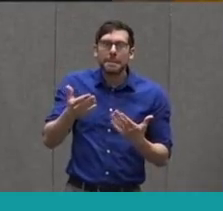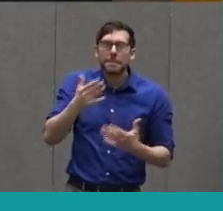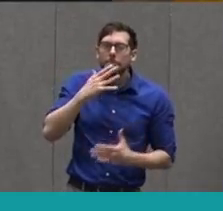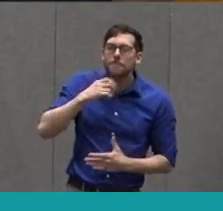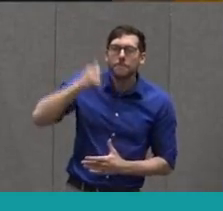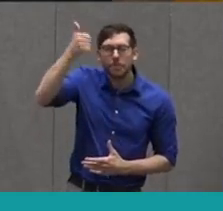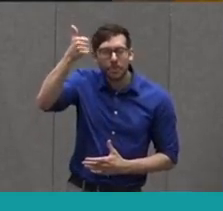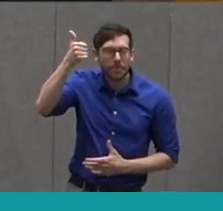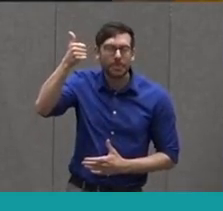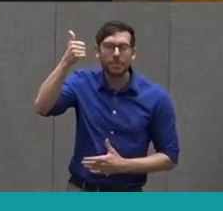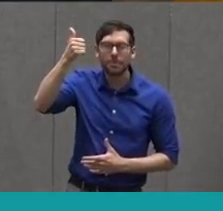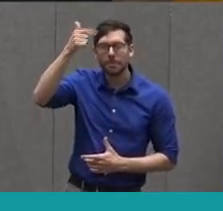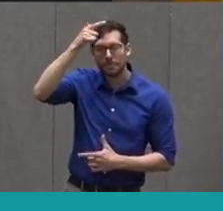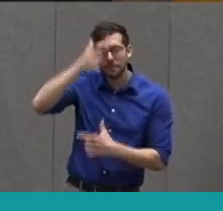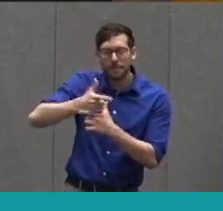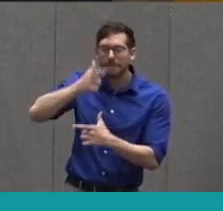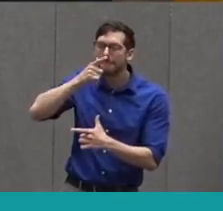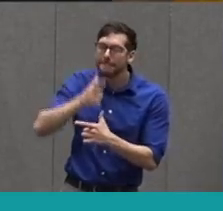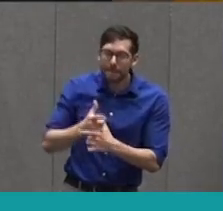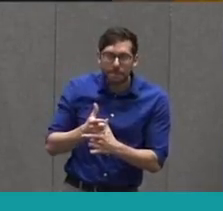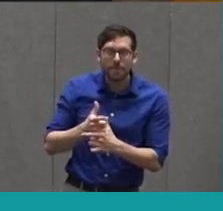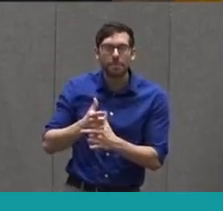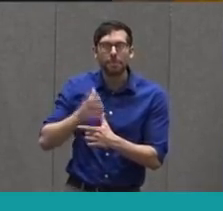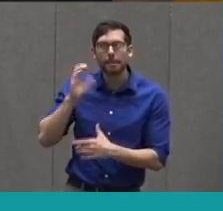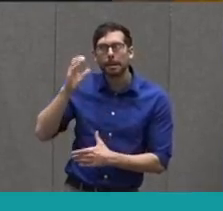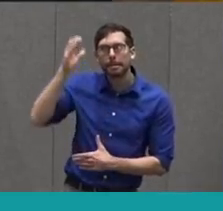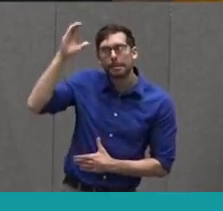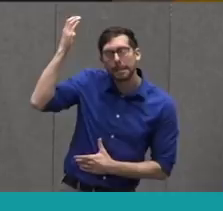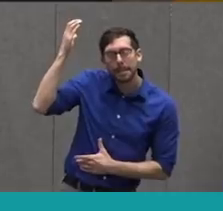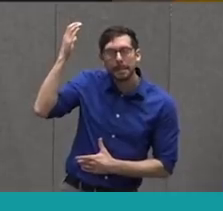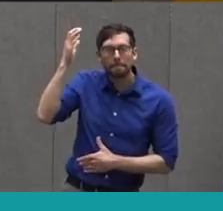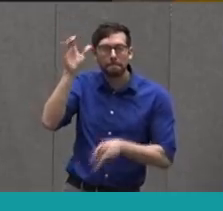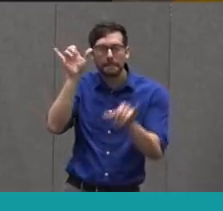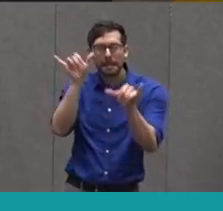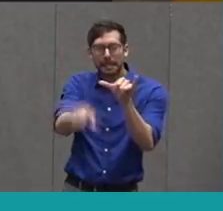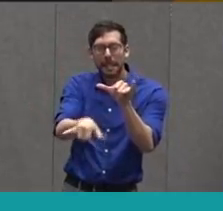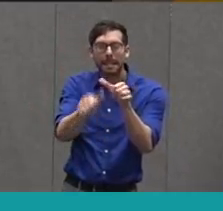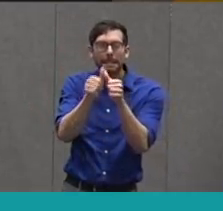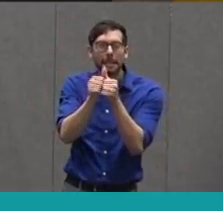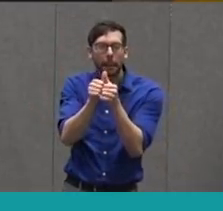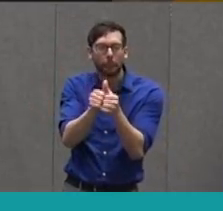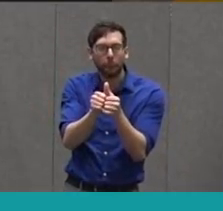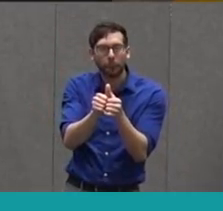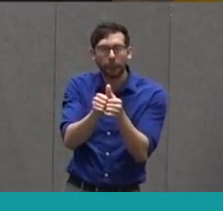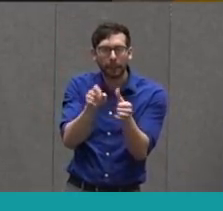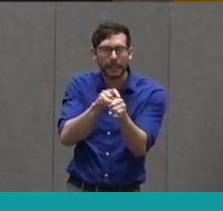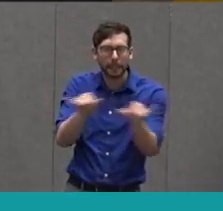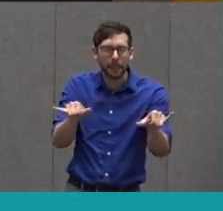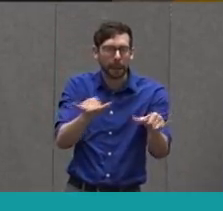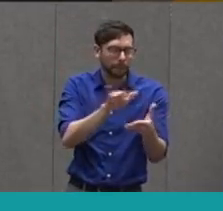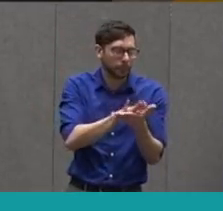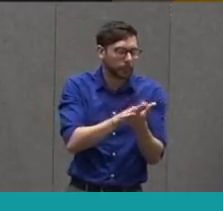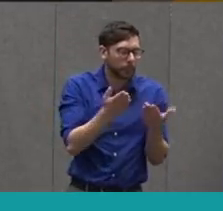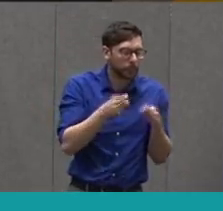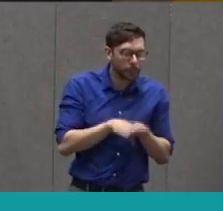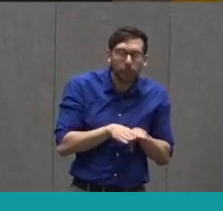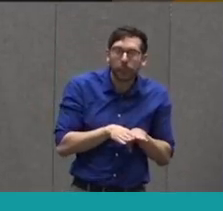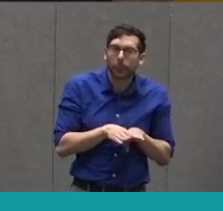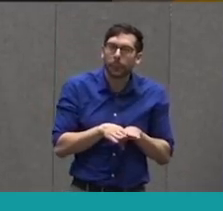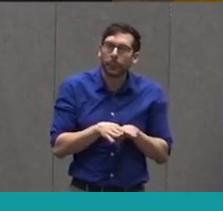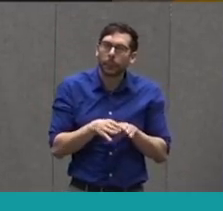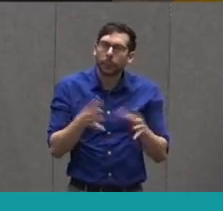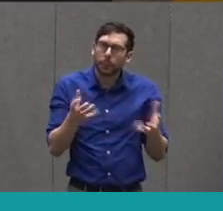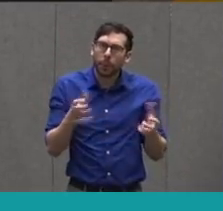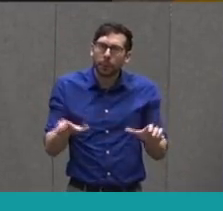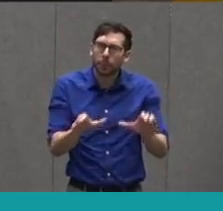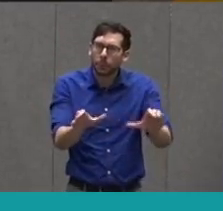are staying with you during the school closure may be looking for some things to do for each other. Now, this activity is really something that we